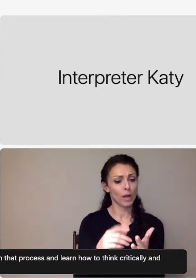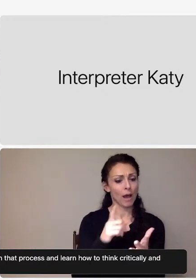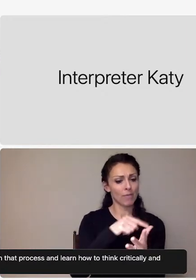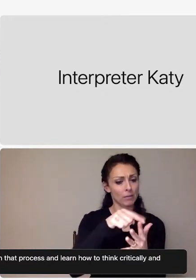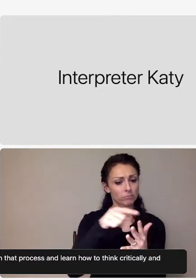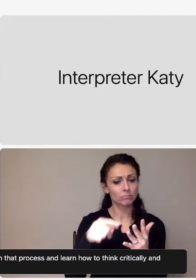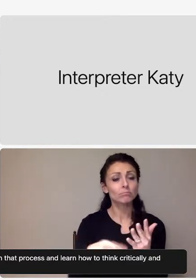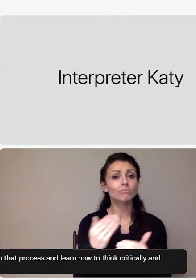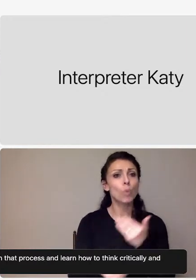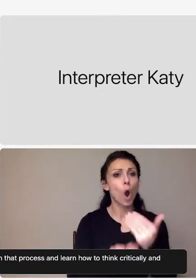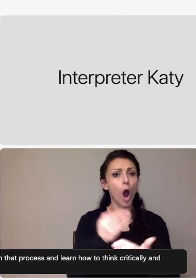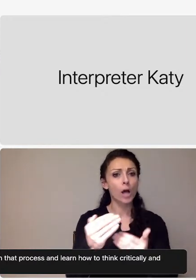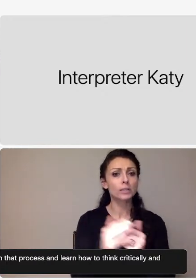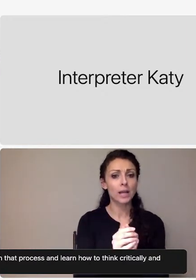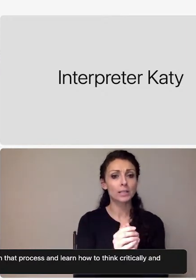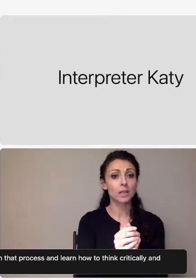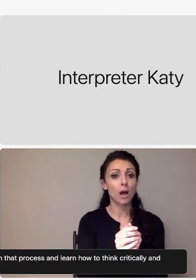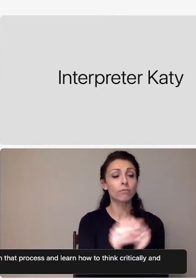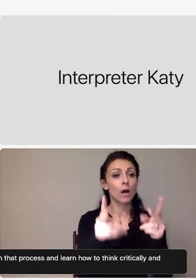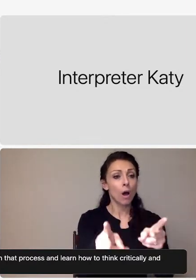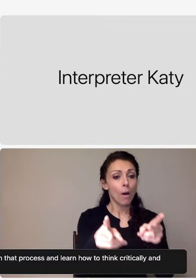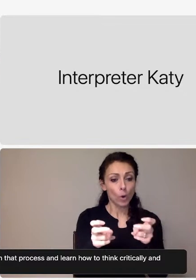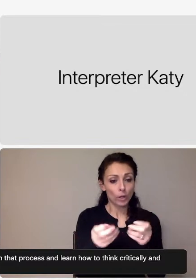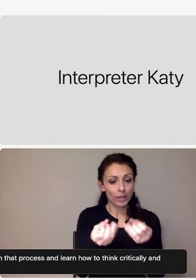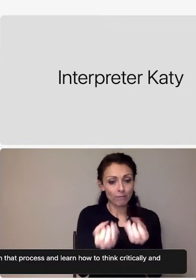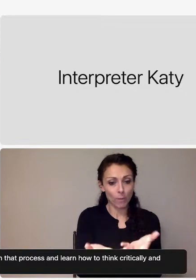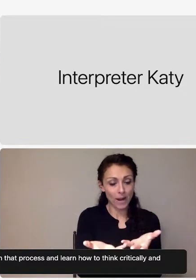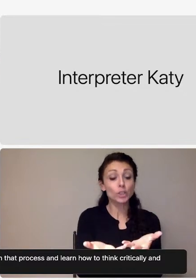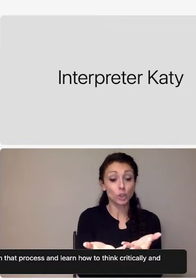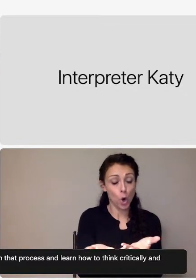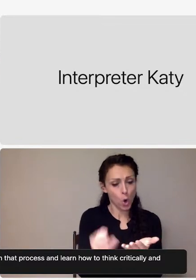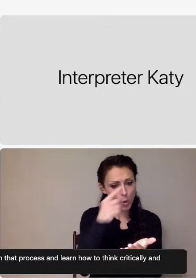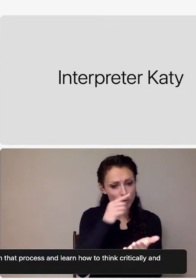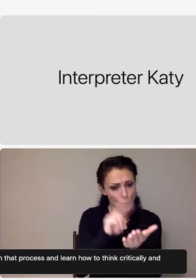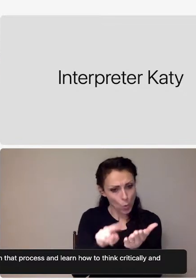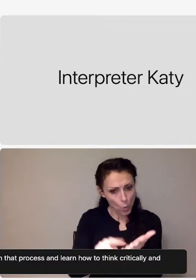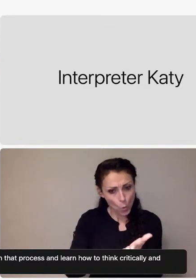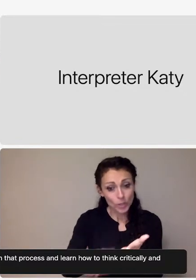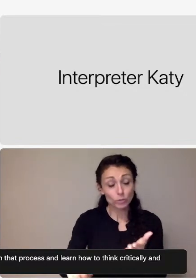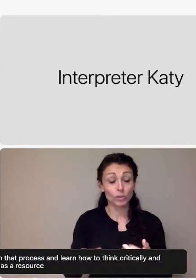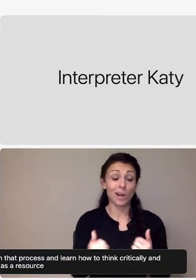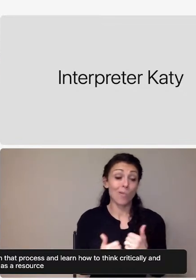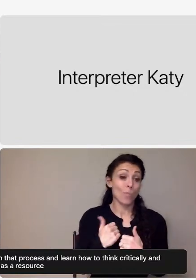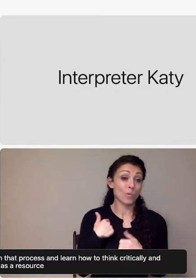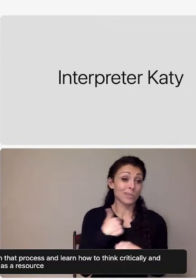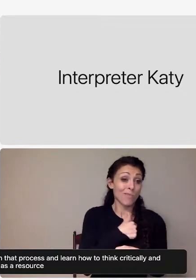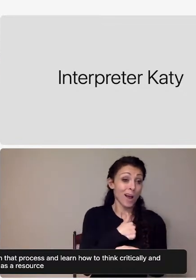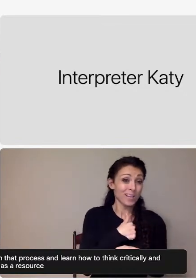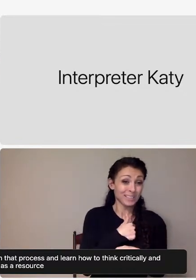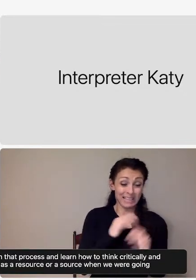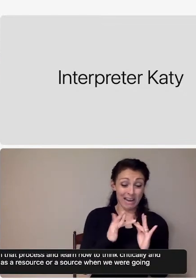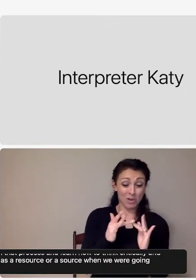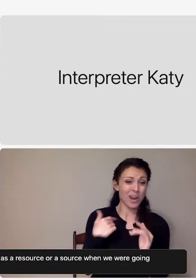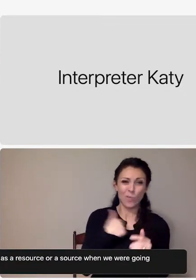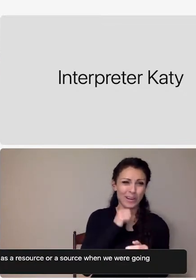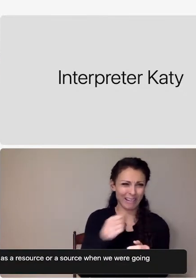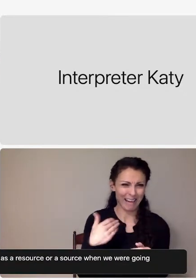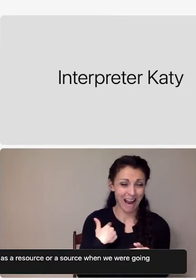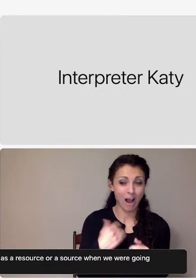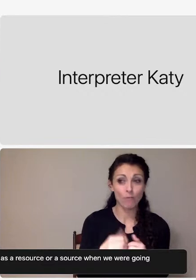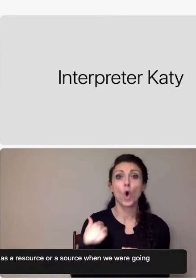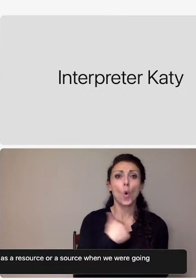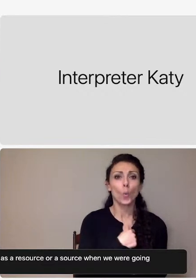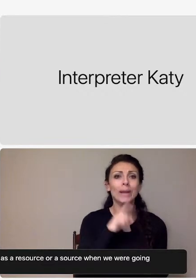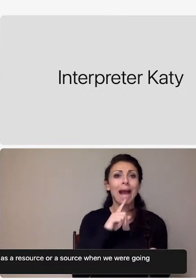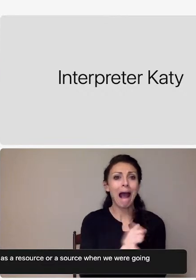sources most of us probably didn't have the internet as a as a resource or a source when we were going through school we actually had to comb through